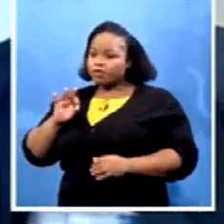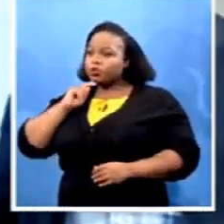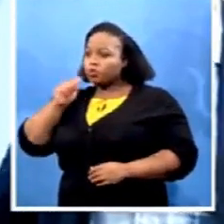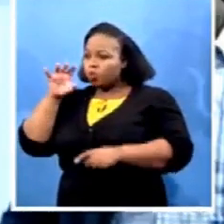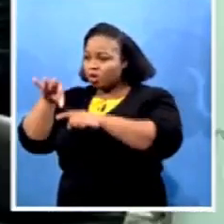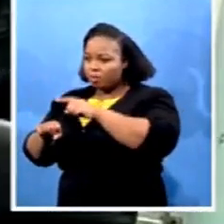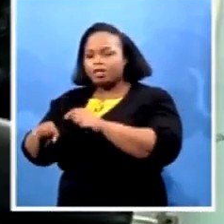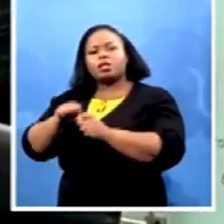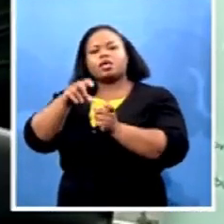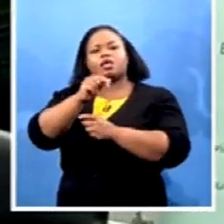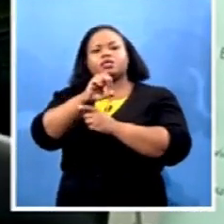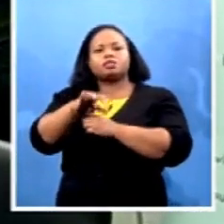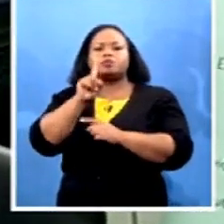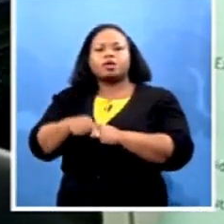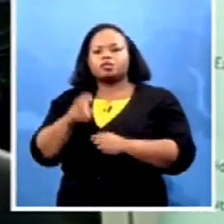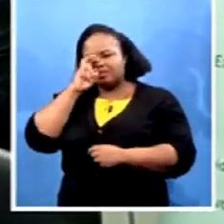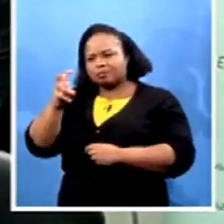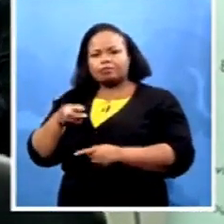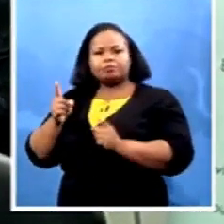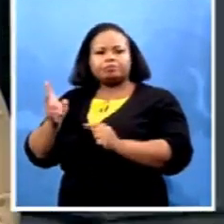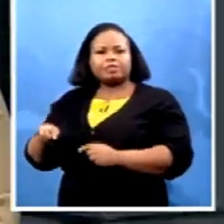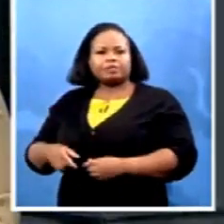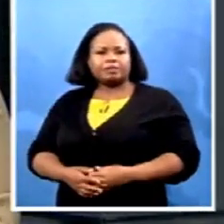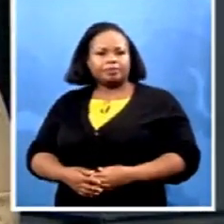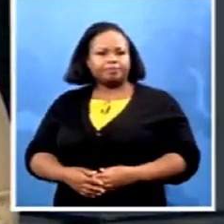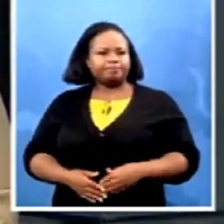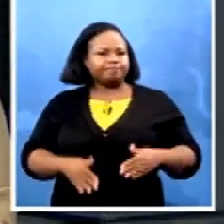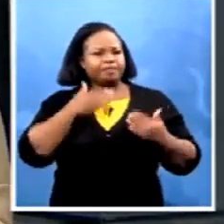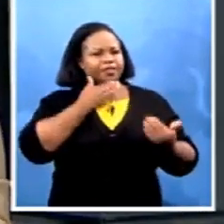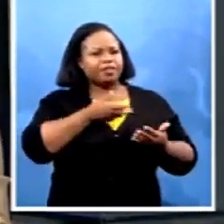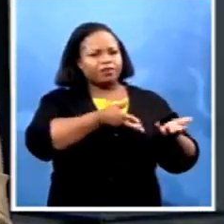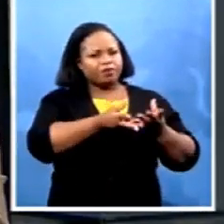Thank you so much for talking to us this morning. All right. Thanks, everyone. Thanks for your viewers again.